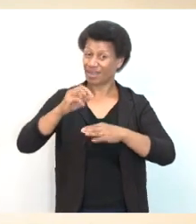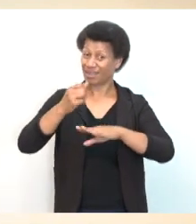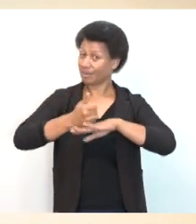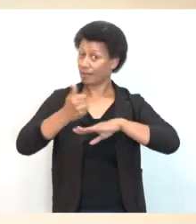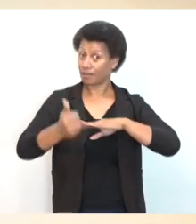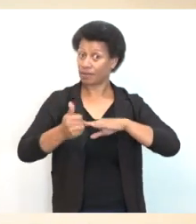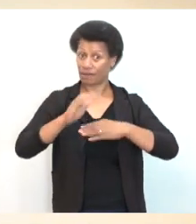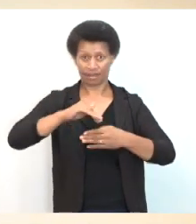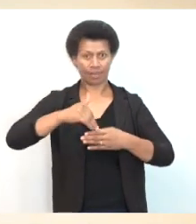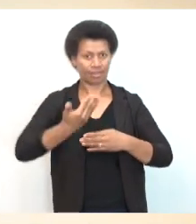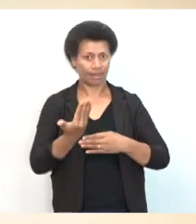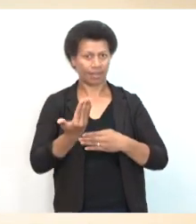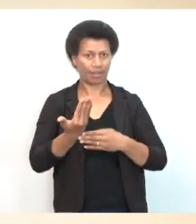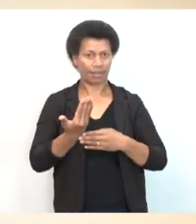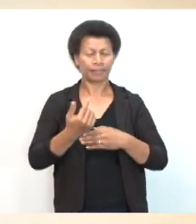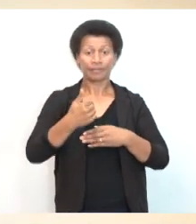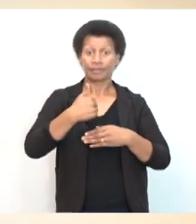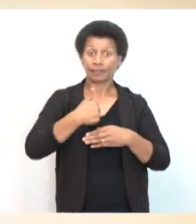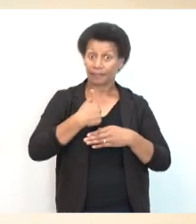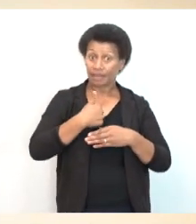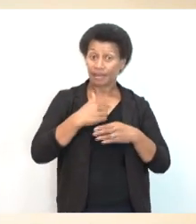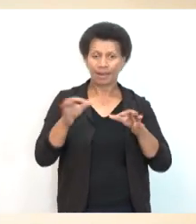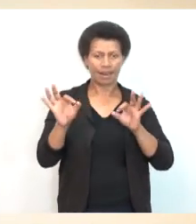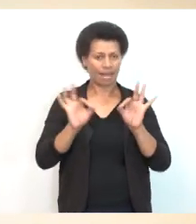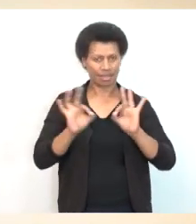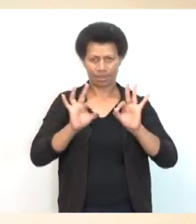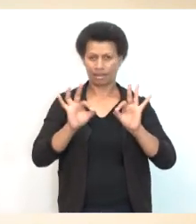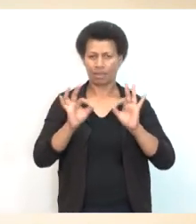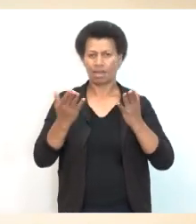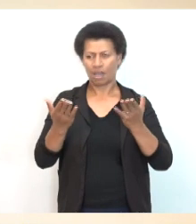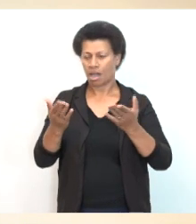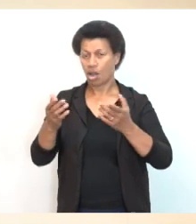full control of the affairs of this nation.